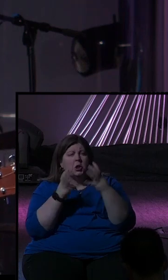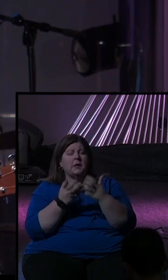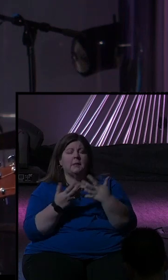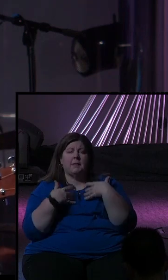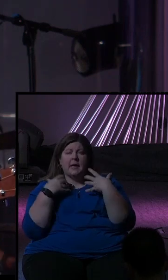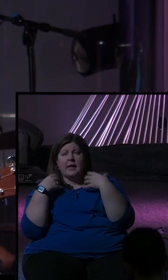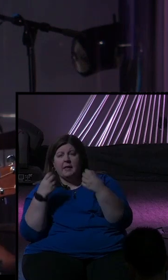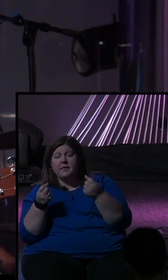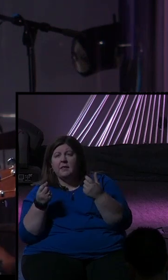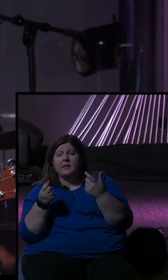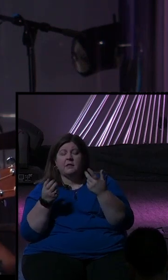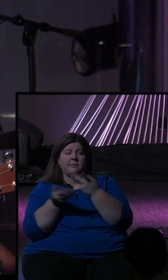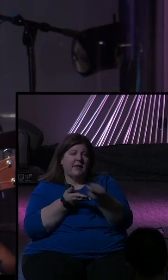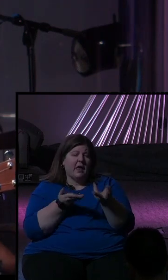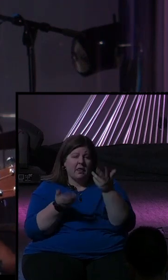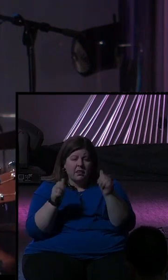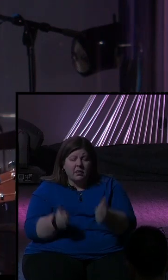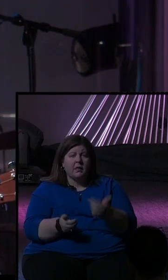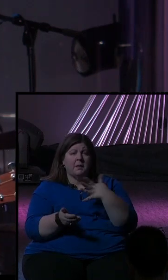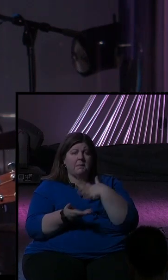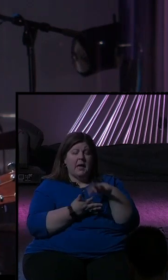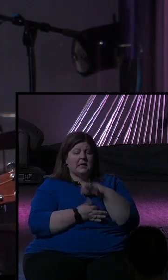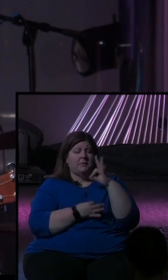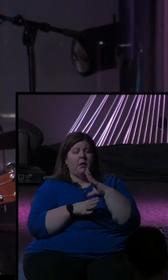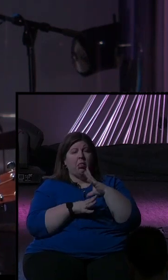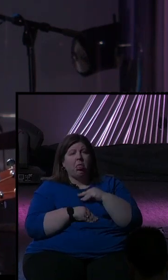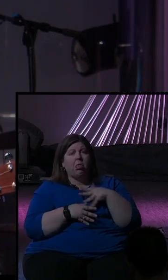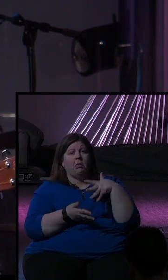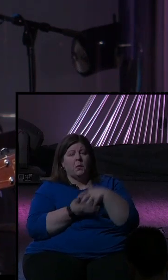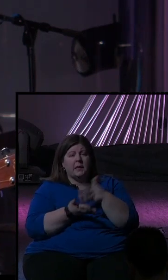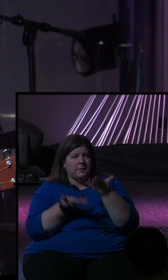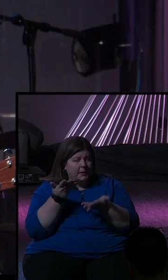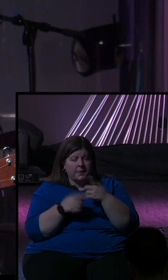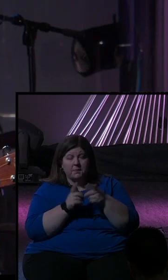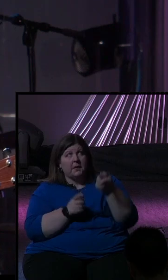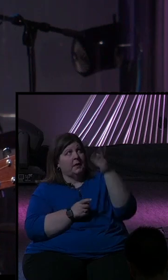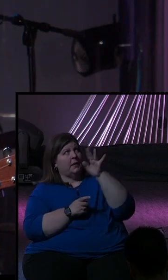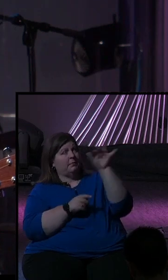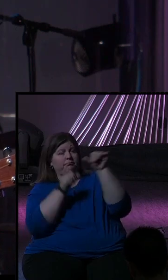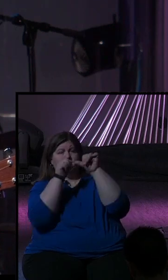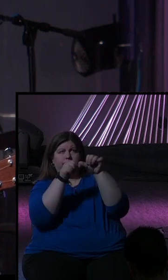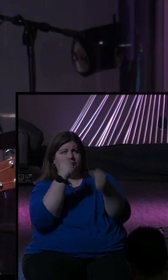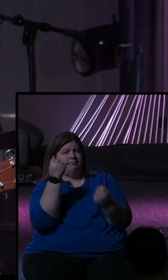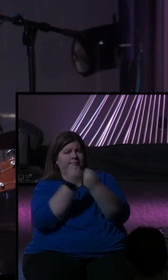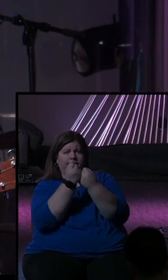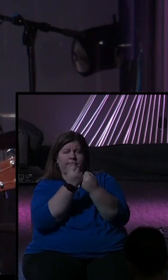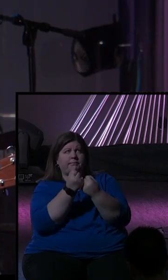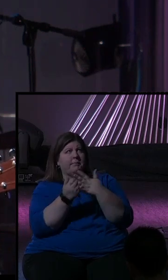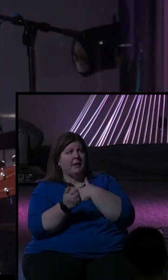and may fail, and my spirit may grow weak. But God remains the strength of my